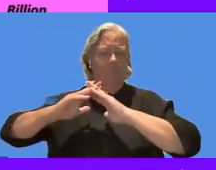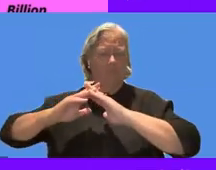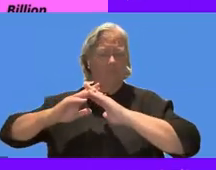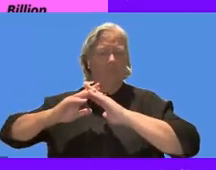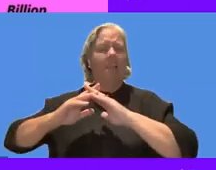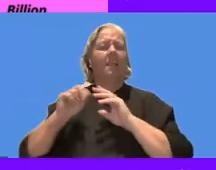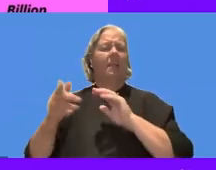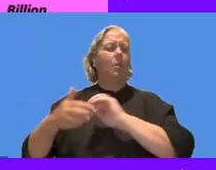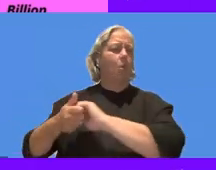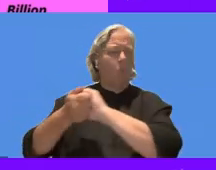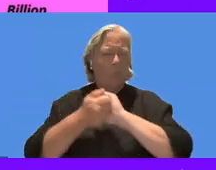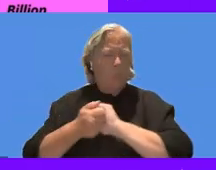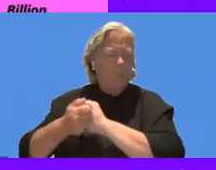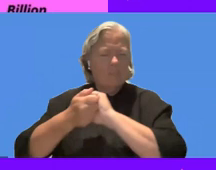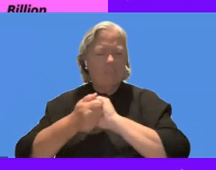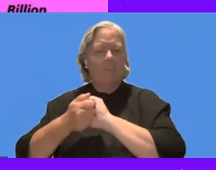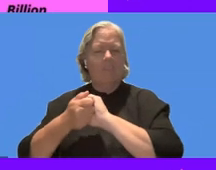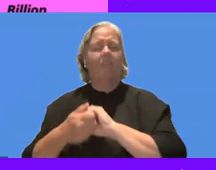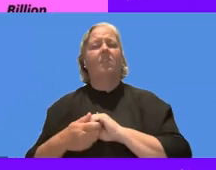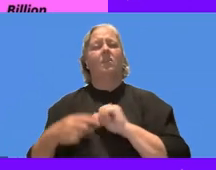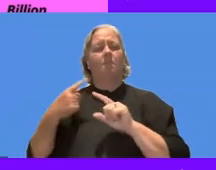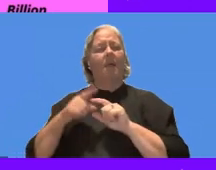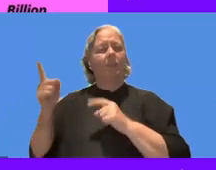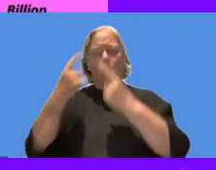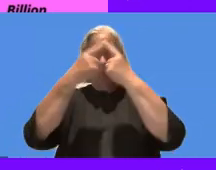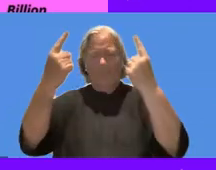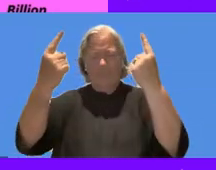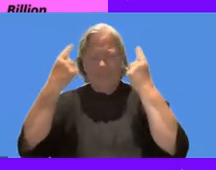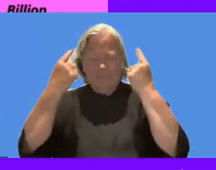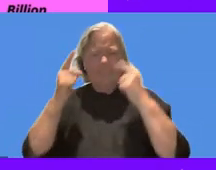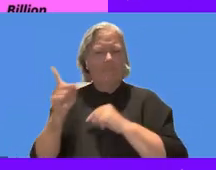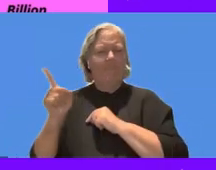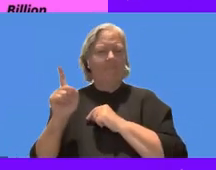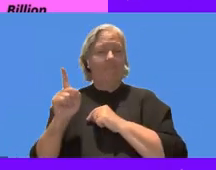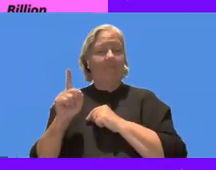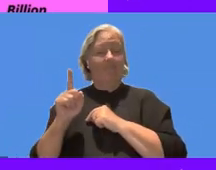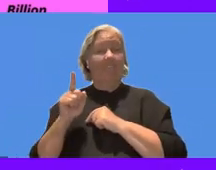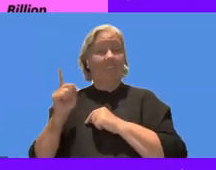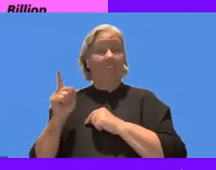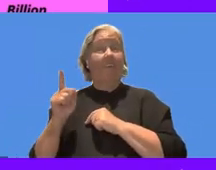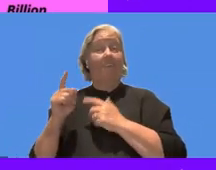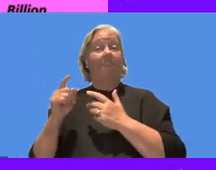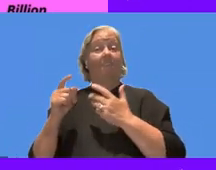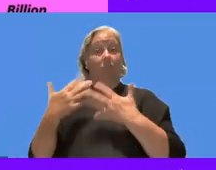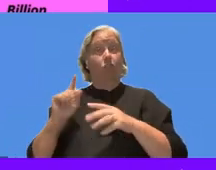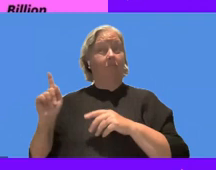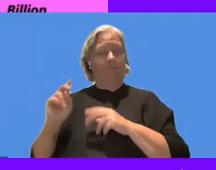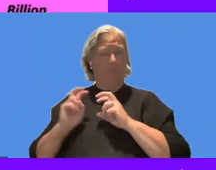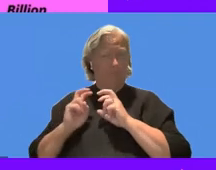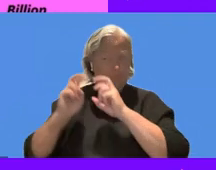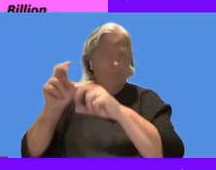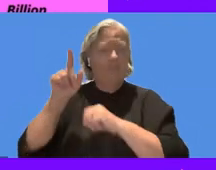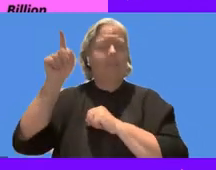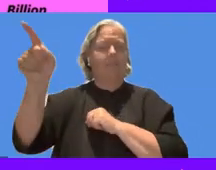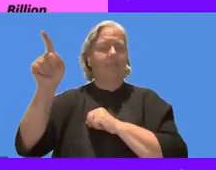being an undergraduate student at the University of Toronto. And I know she's just traveled into New York for the ECOSOC Youth Forum. So